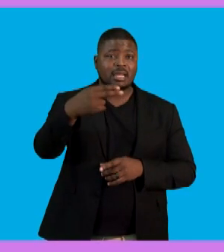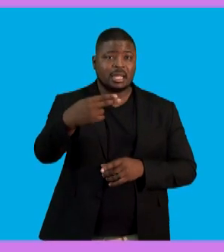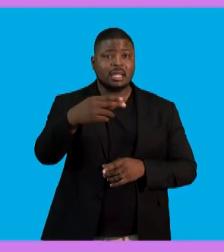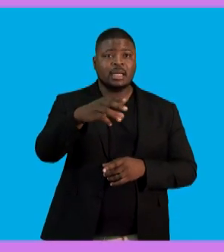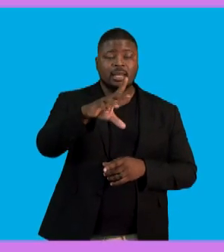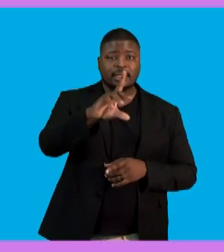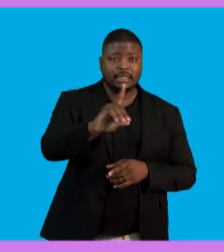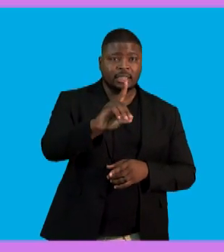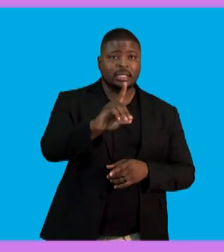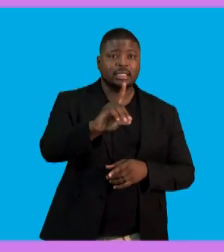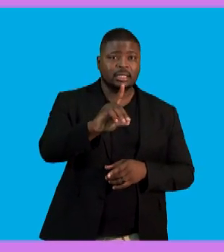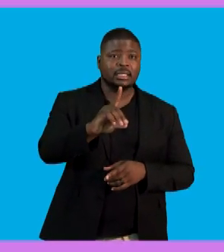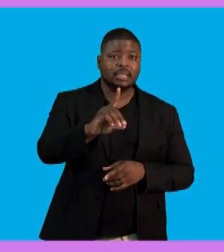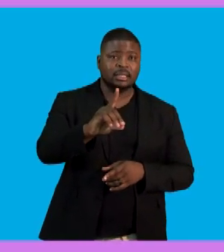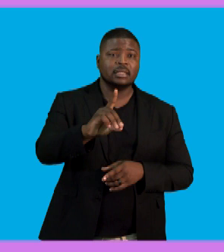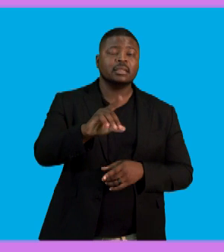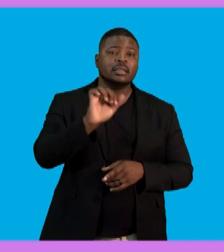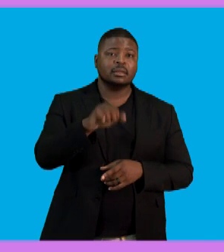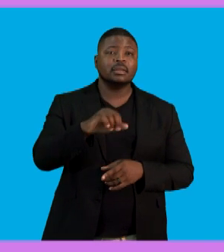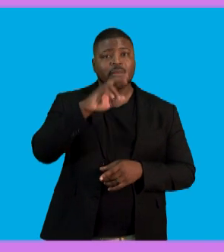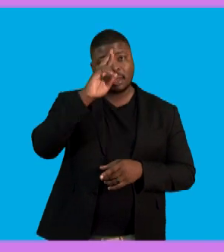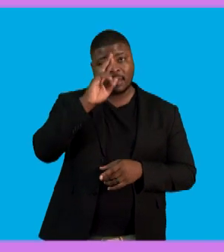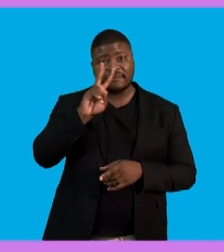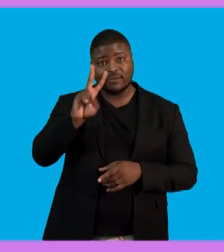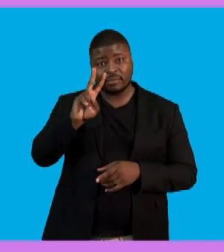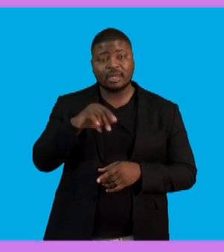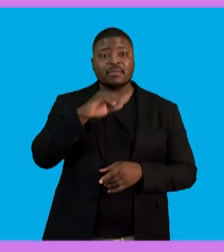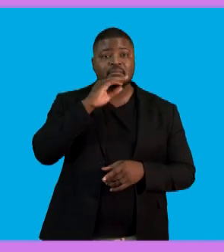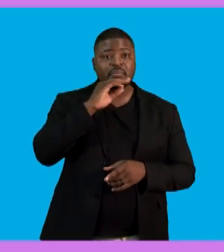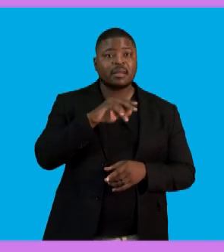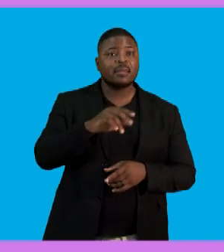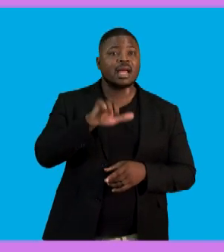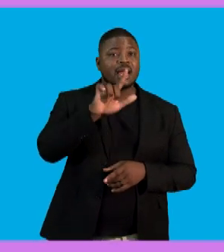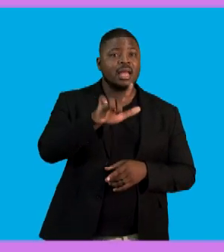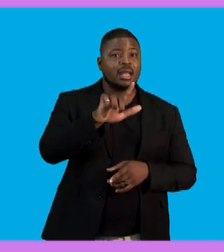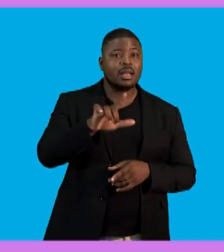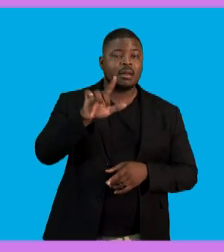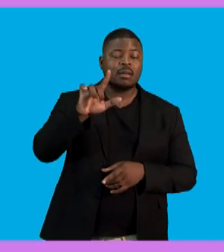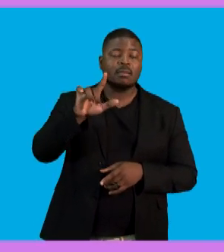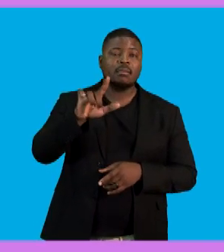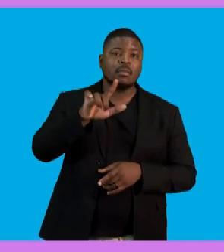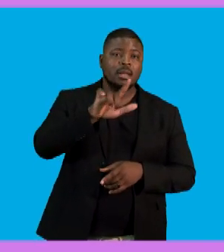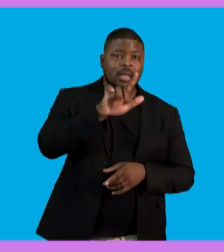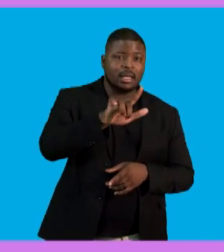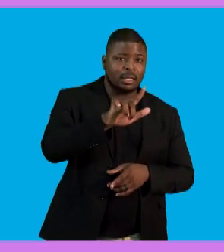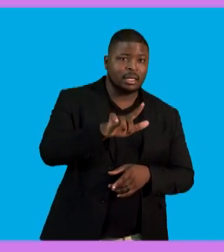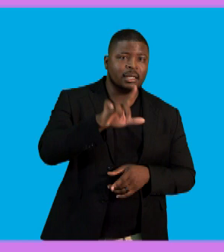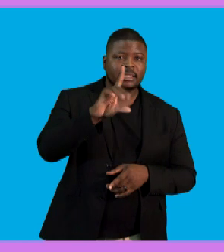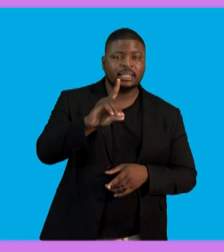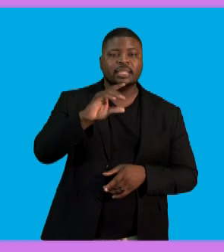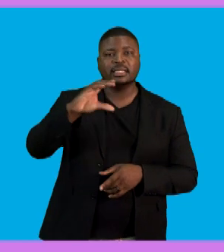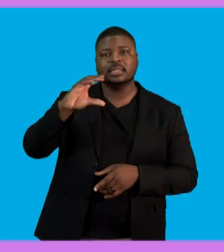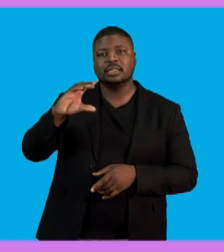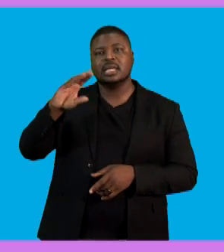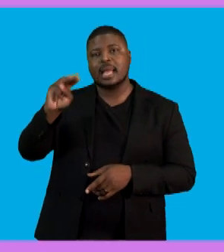hates doing, remember it's what? It is volume, so it's LO. Hates doing LO during cold months. So